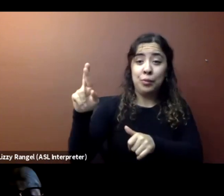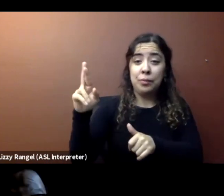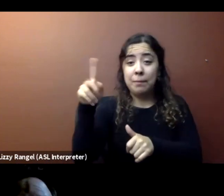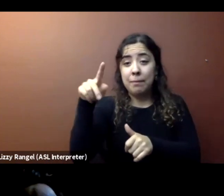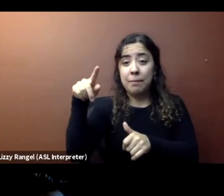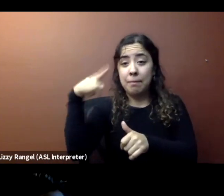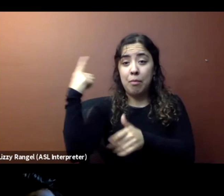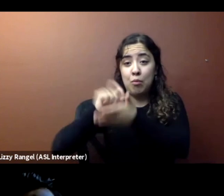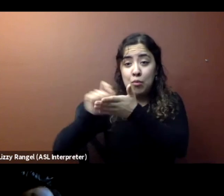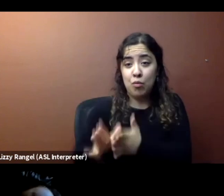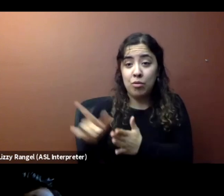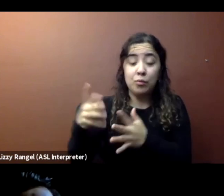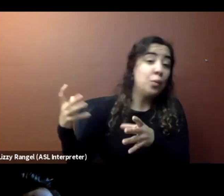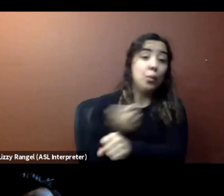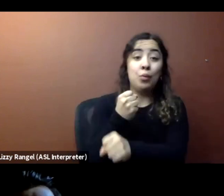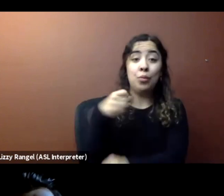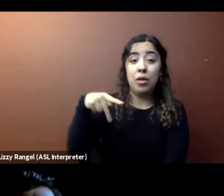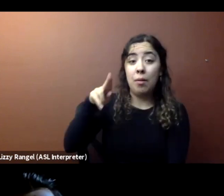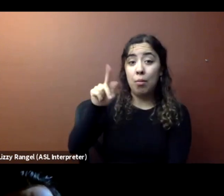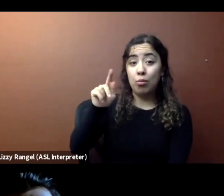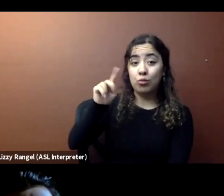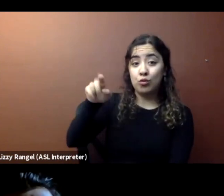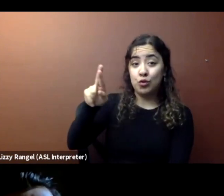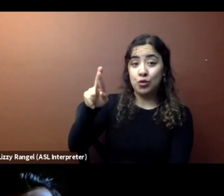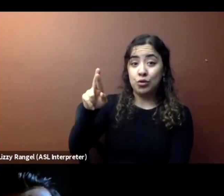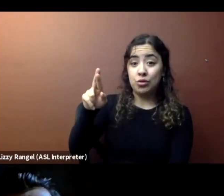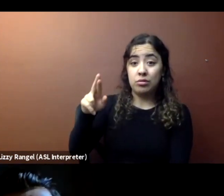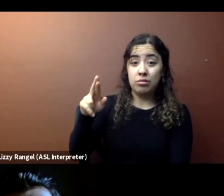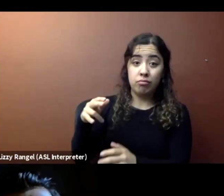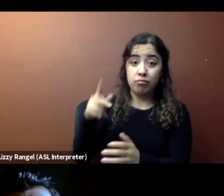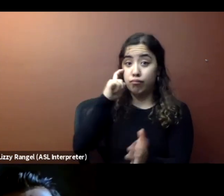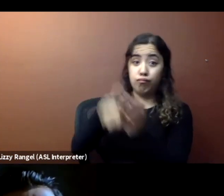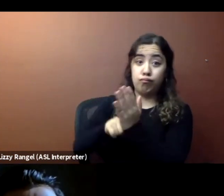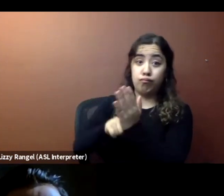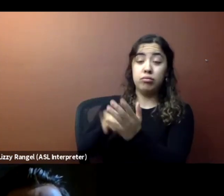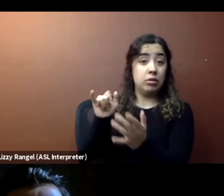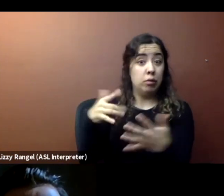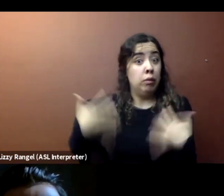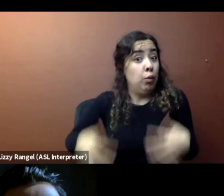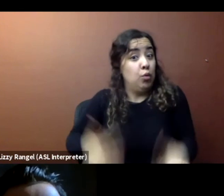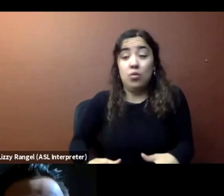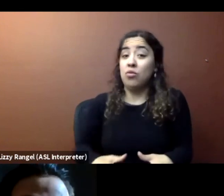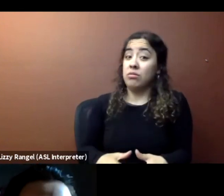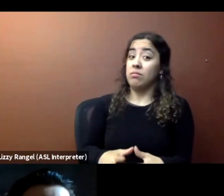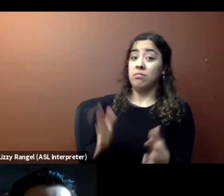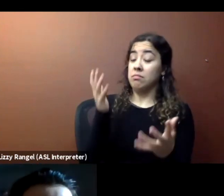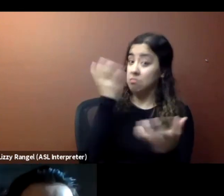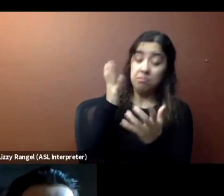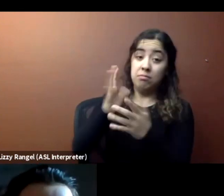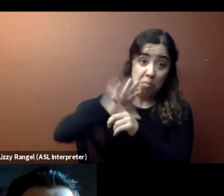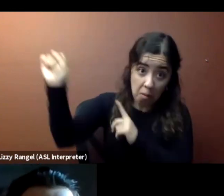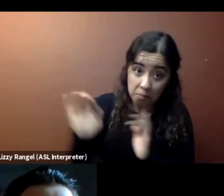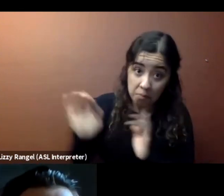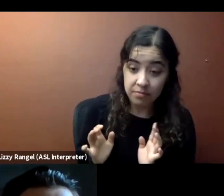the Pulitzer, so it's a huge deal. It's a huge deal. Yeah. Ilya Kaminsky, who wrote The